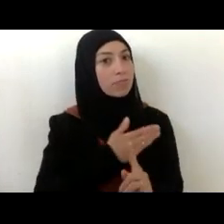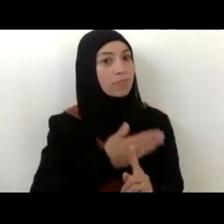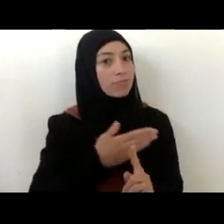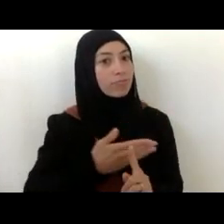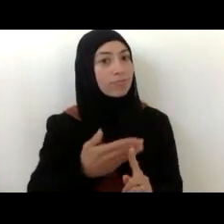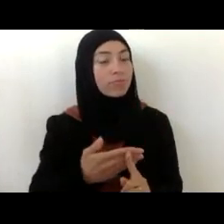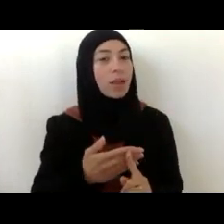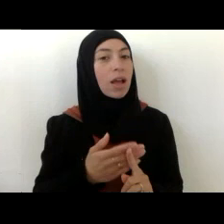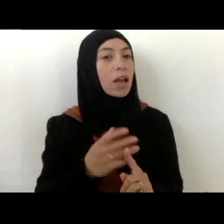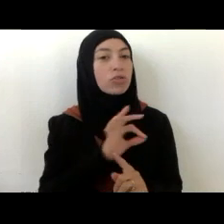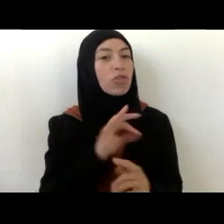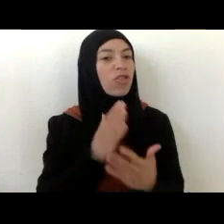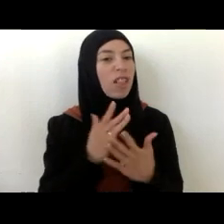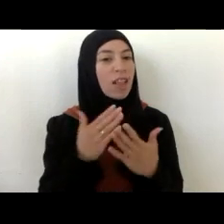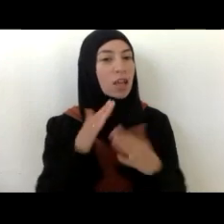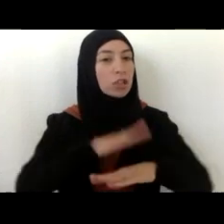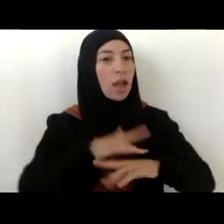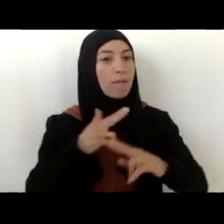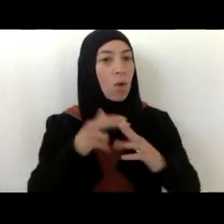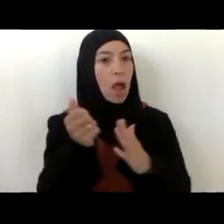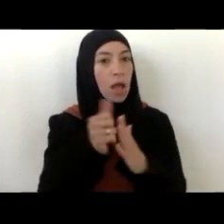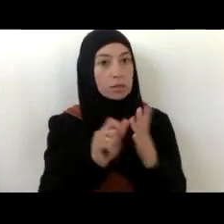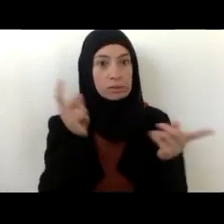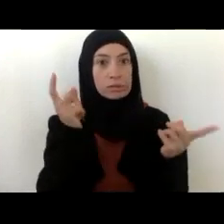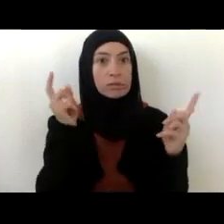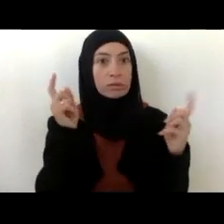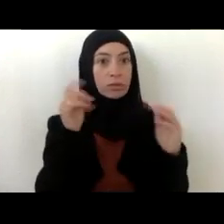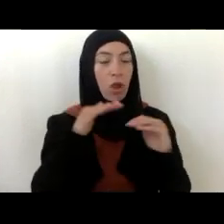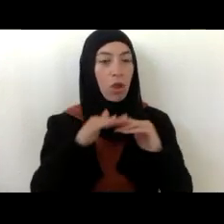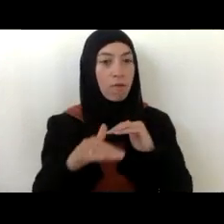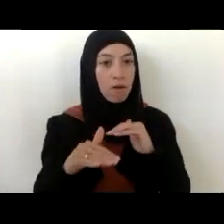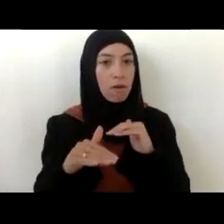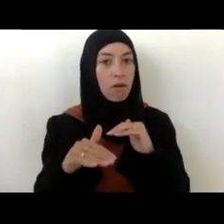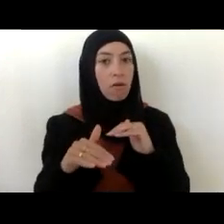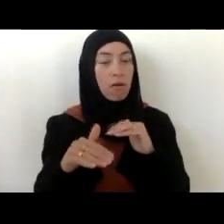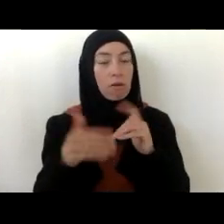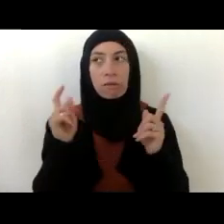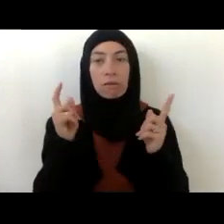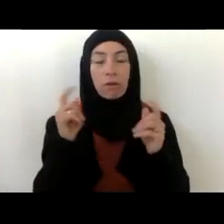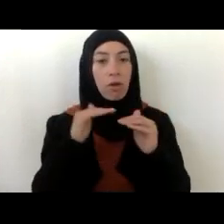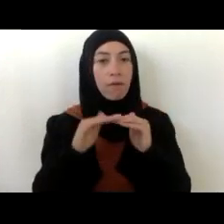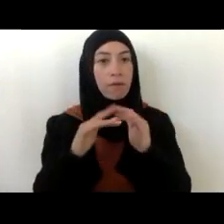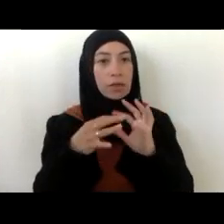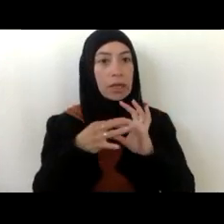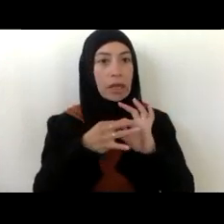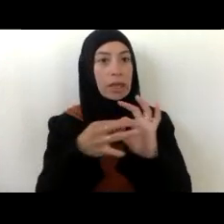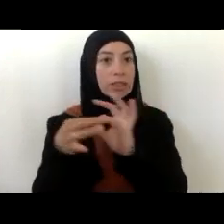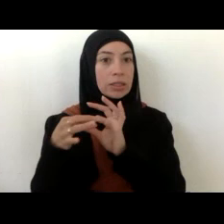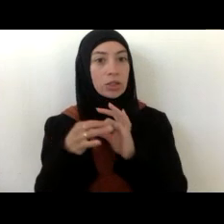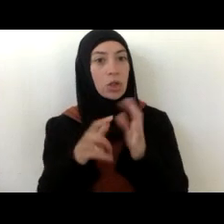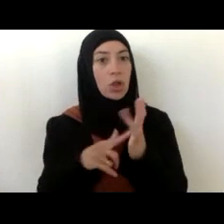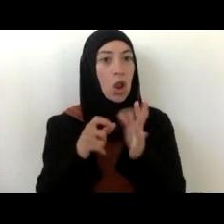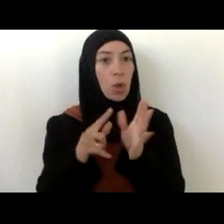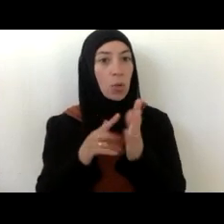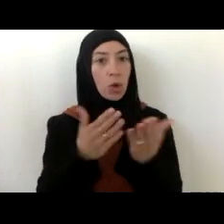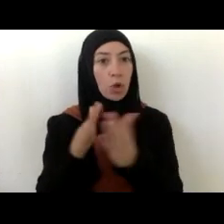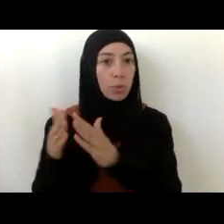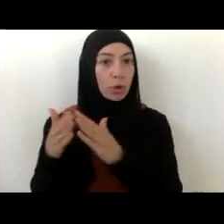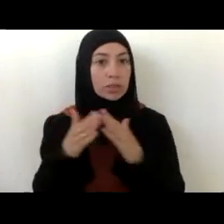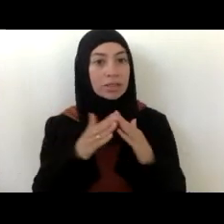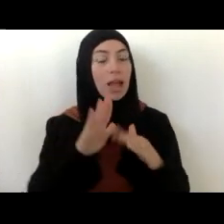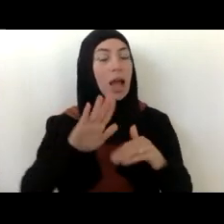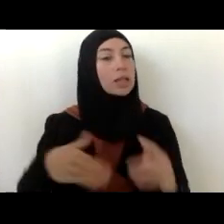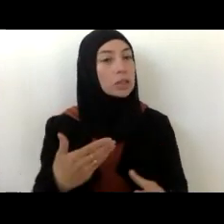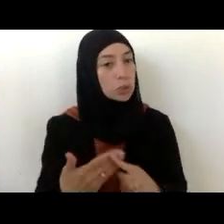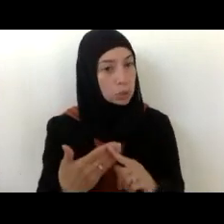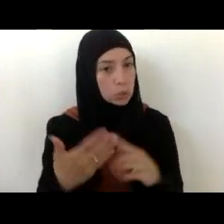a time for artists to worry about making those, connecting to those local communities until they